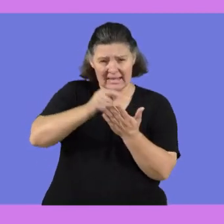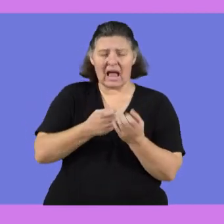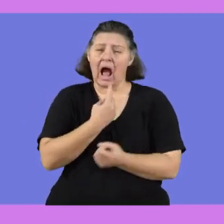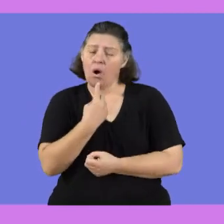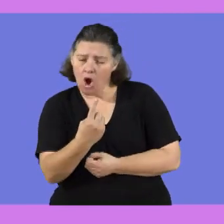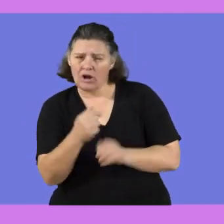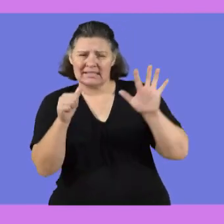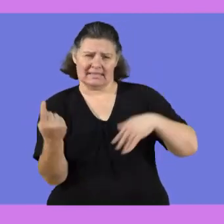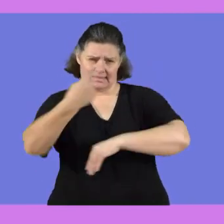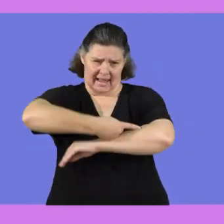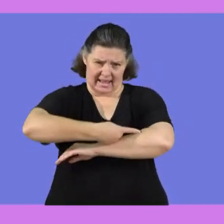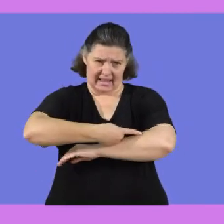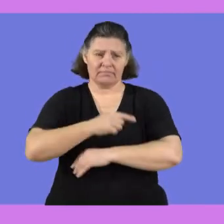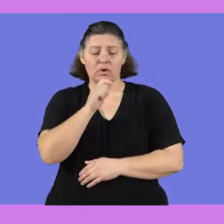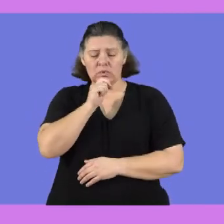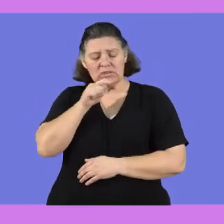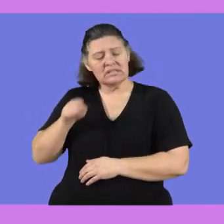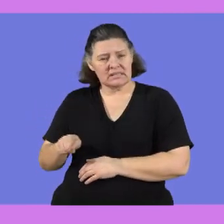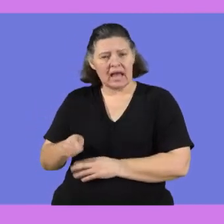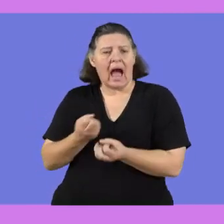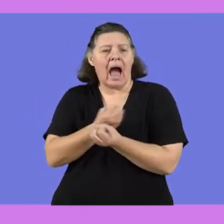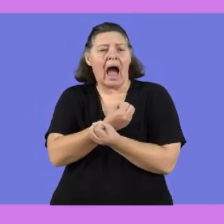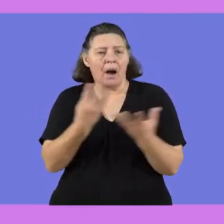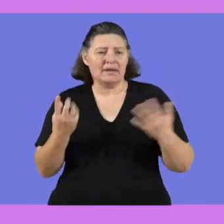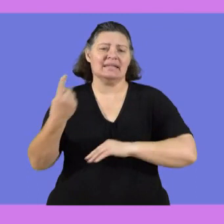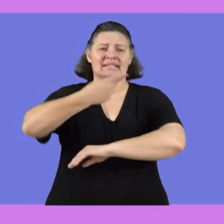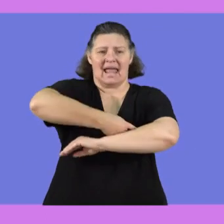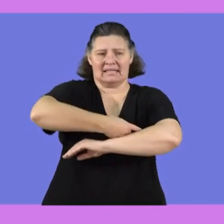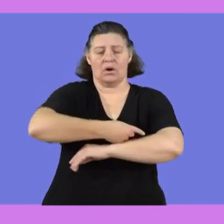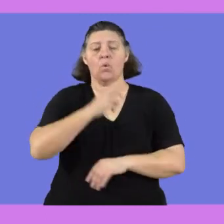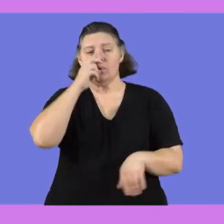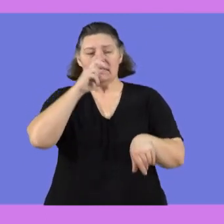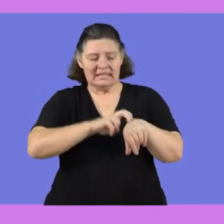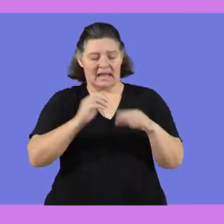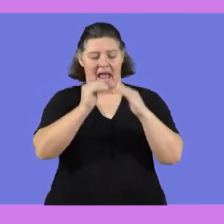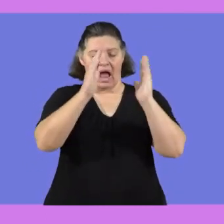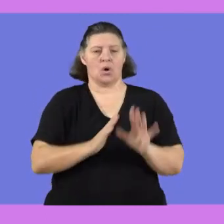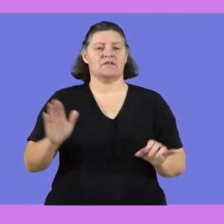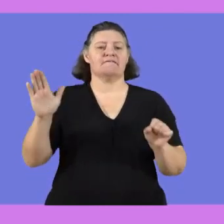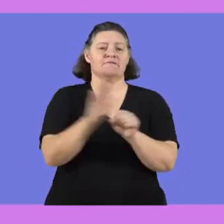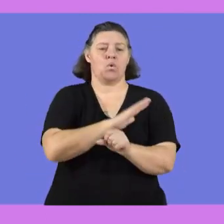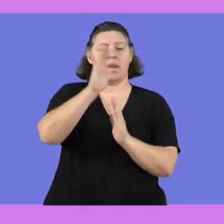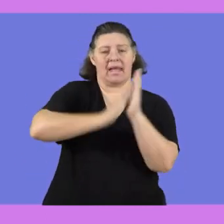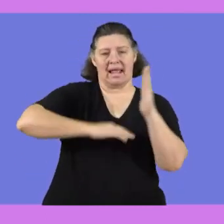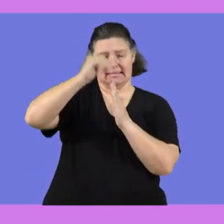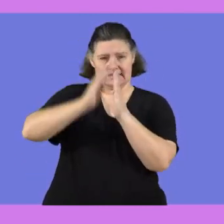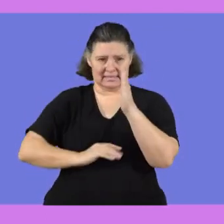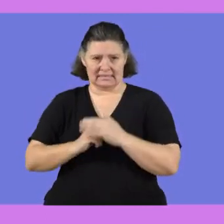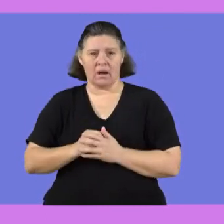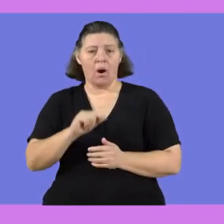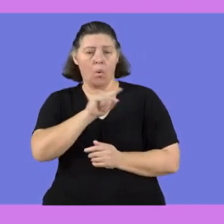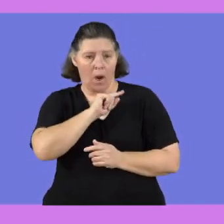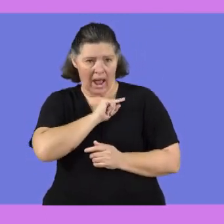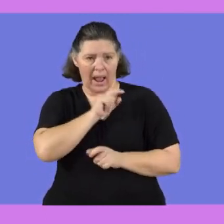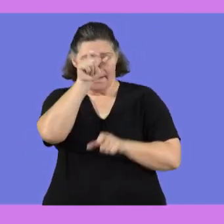the painting. Use the table below to determine the number of days needed to complete the house as the number of